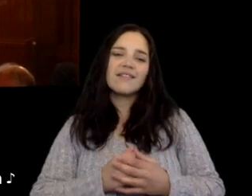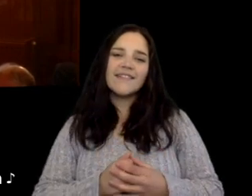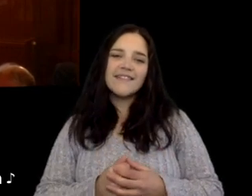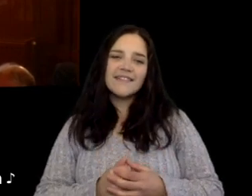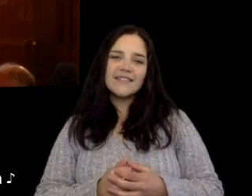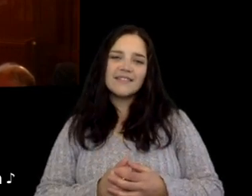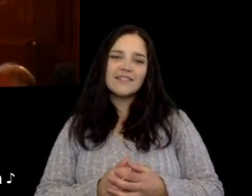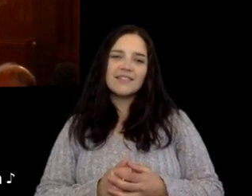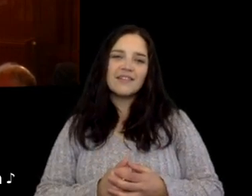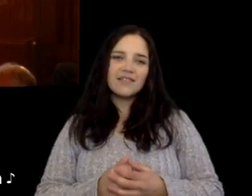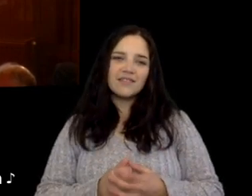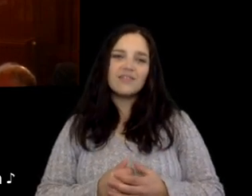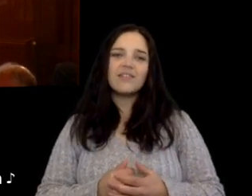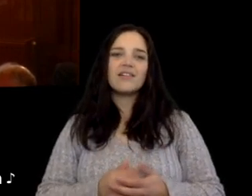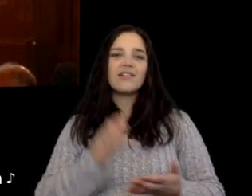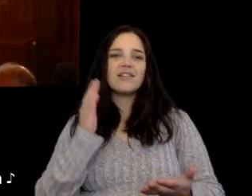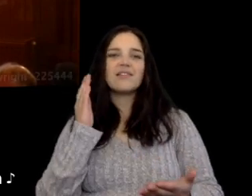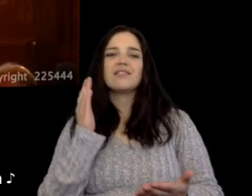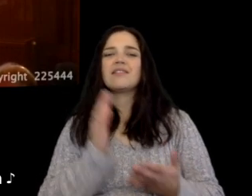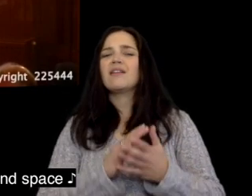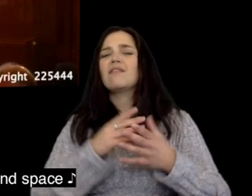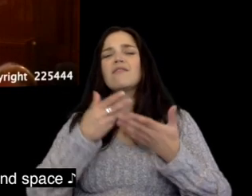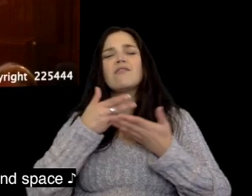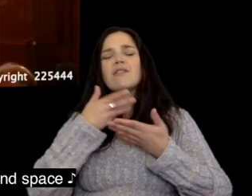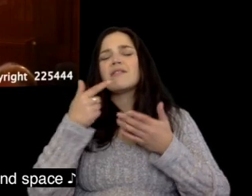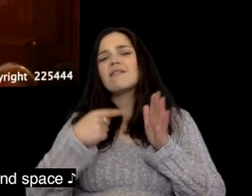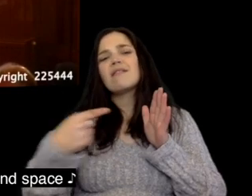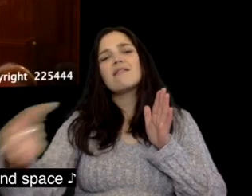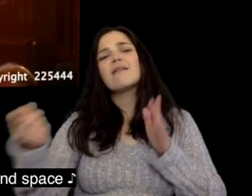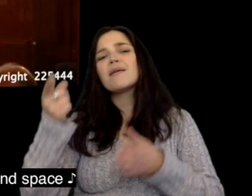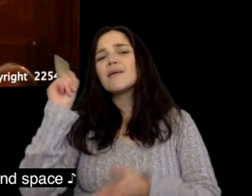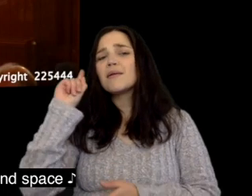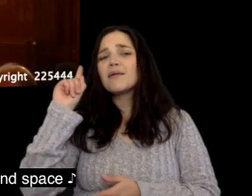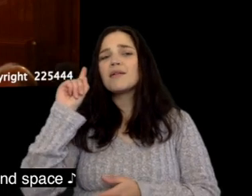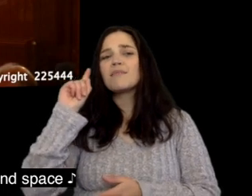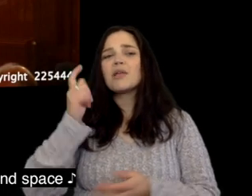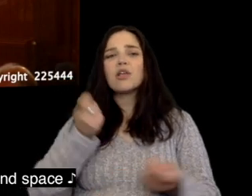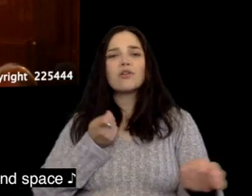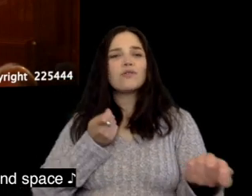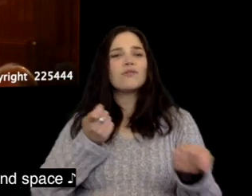of grace. Trust ever in